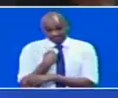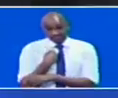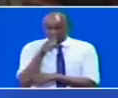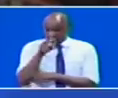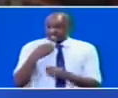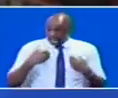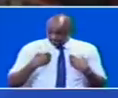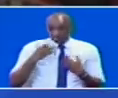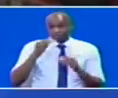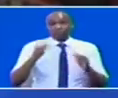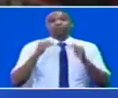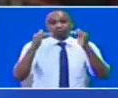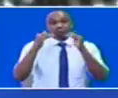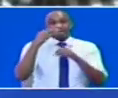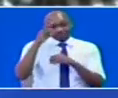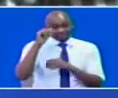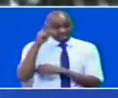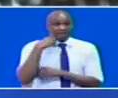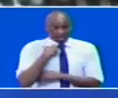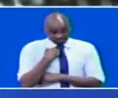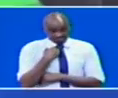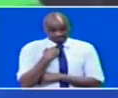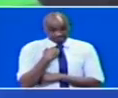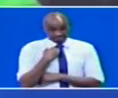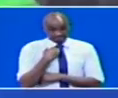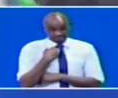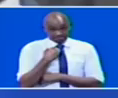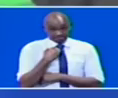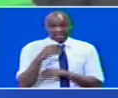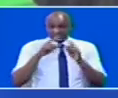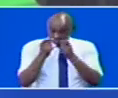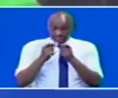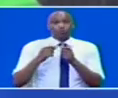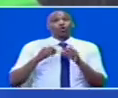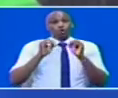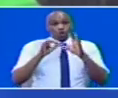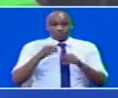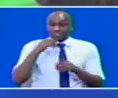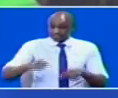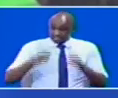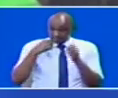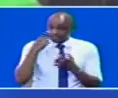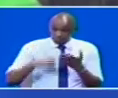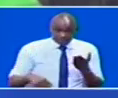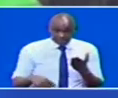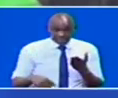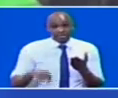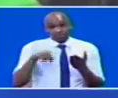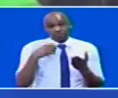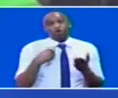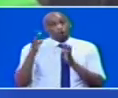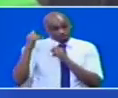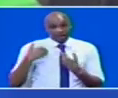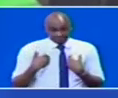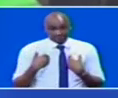them promoted to the FKF Division 2 league this season. Team head coach Solomon Shikokoti and chairman Timothy Mbugua are hopeful.